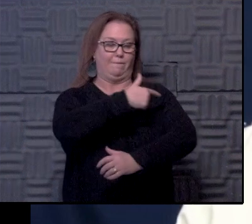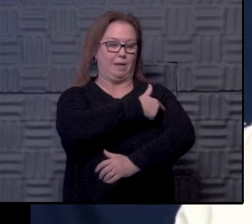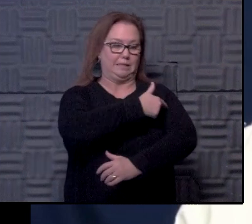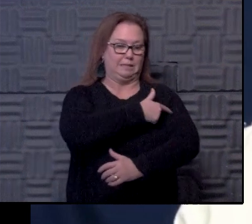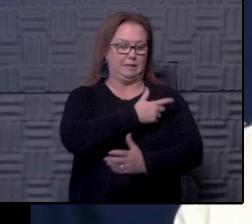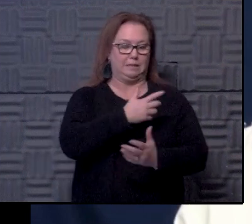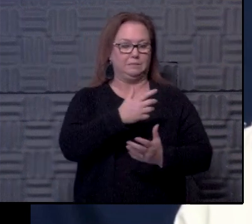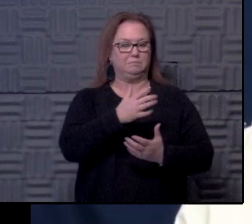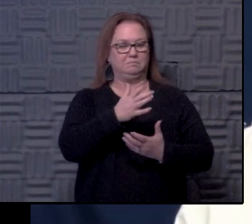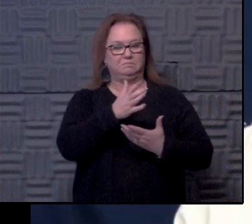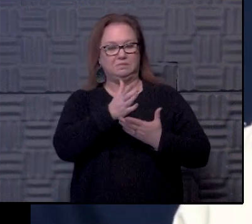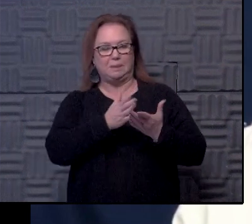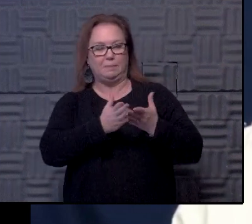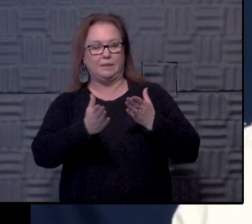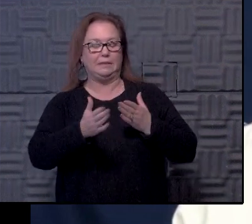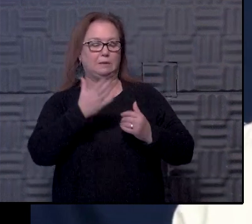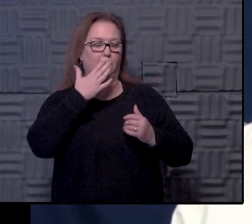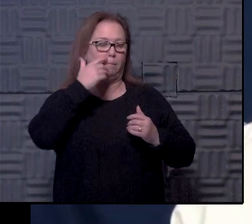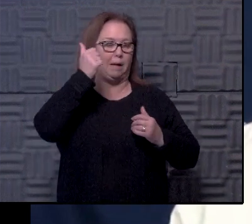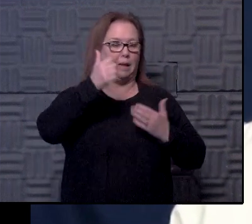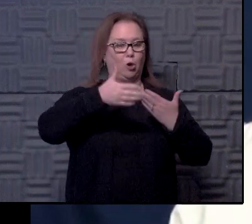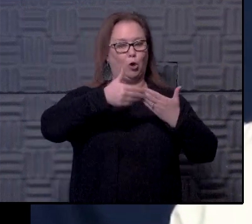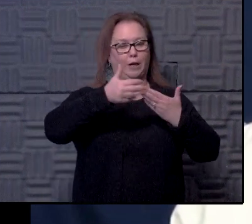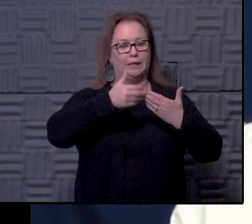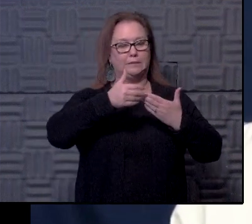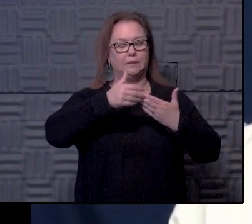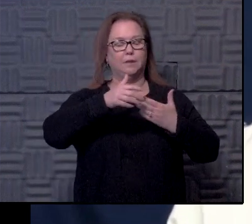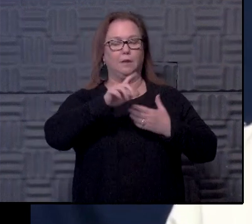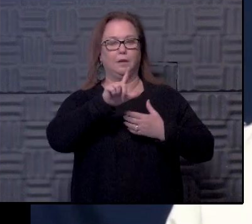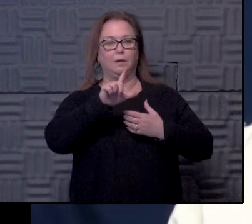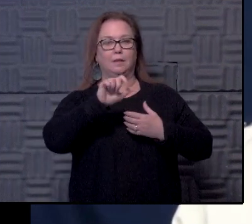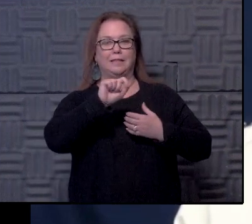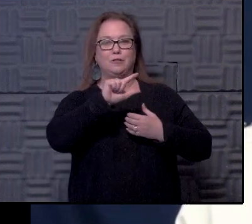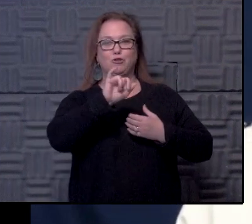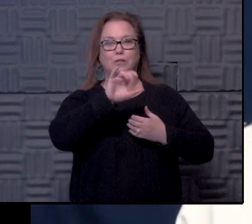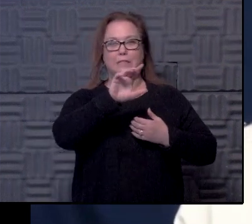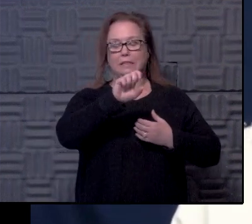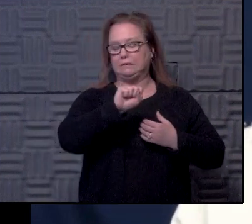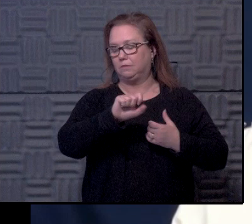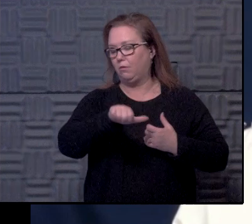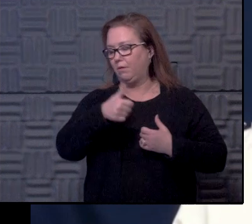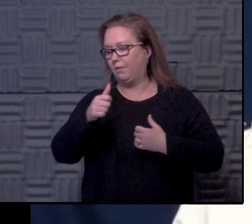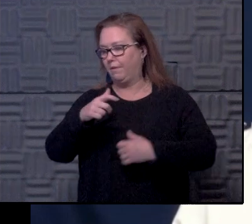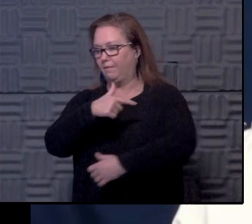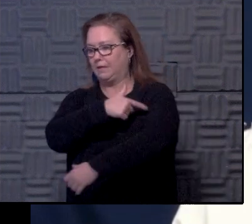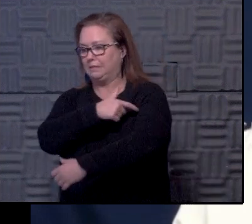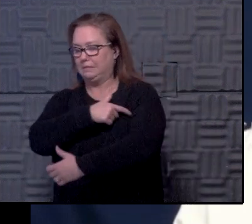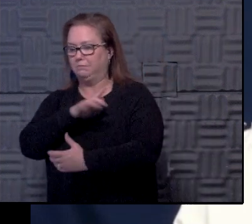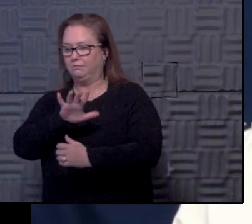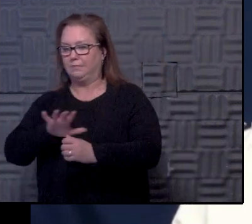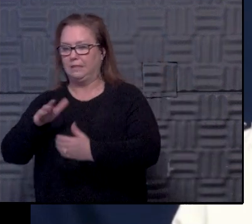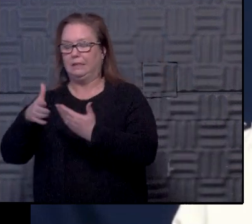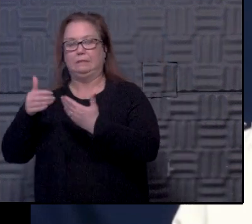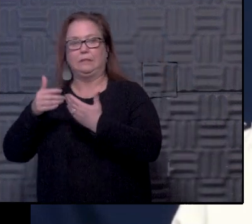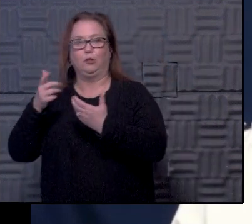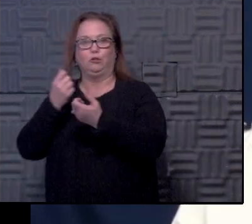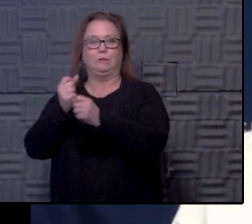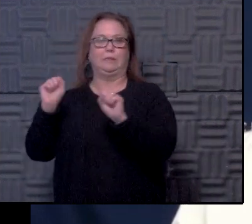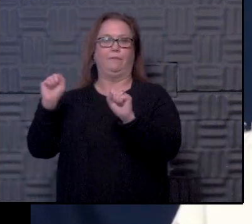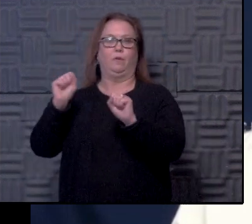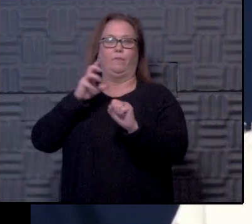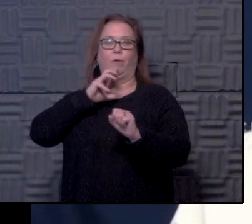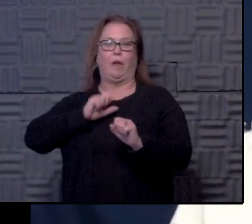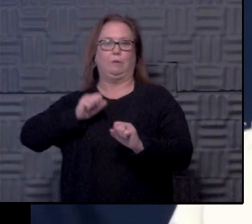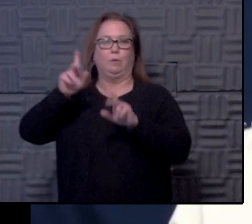has some characteristics that are better or easier around logistics, or because one vaccine has some characteristics that are better, say, for an